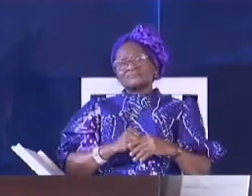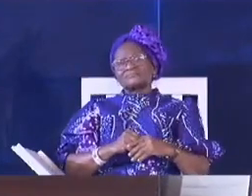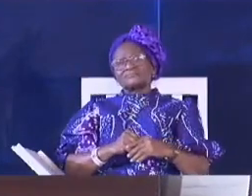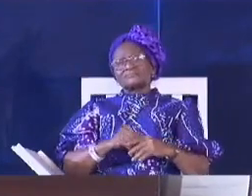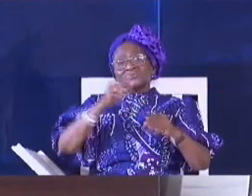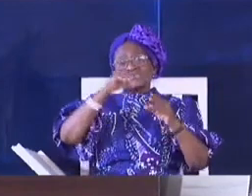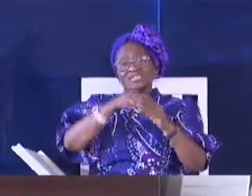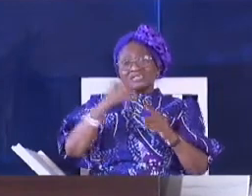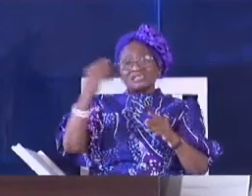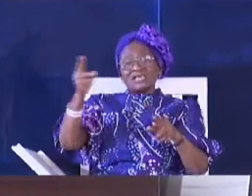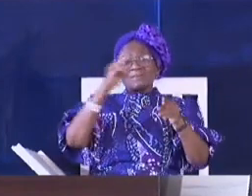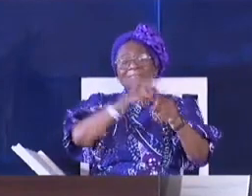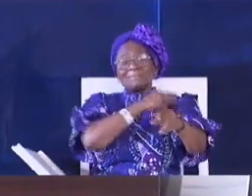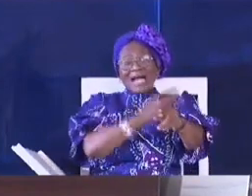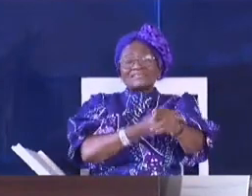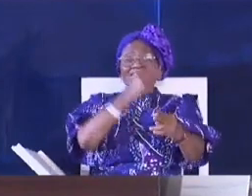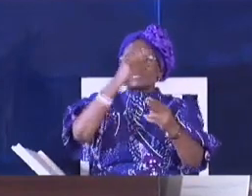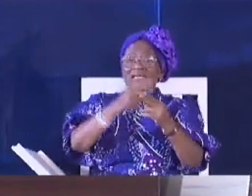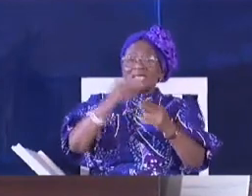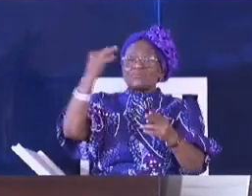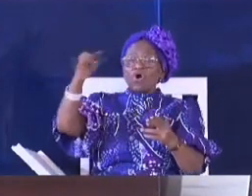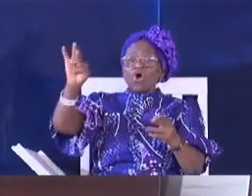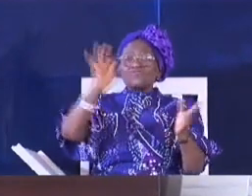in the mighty name of Jesus,